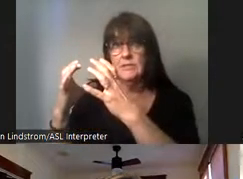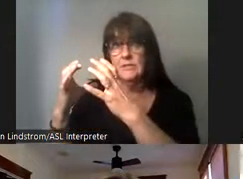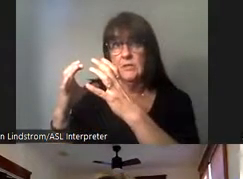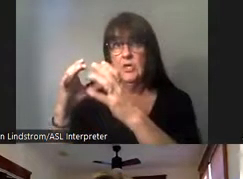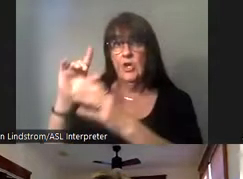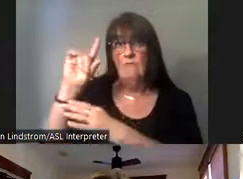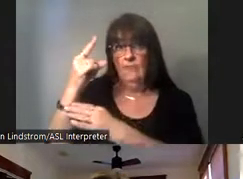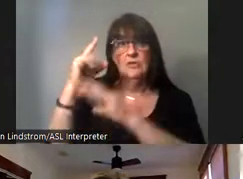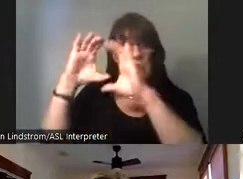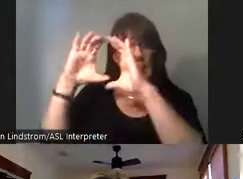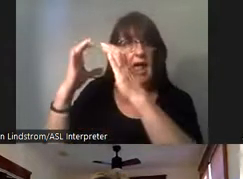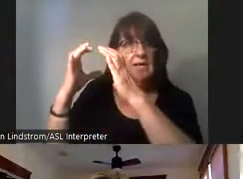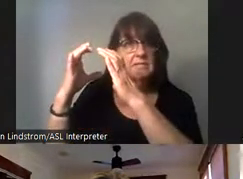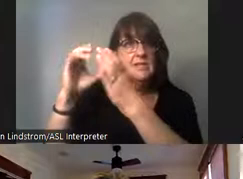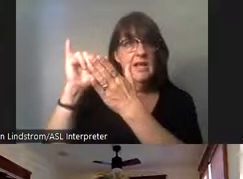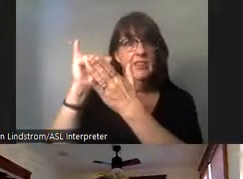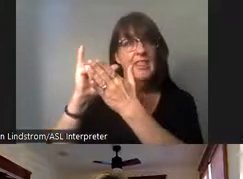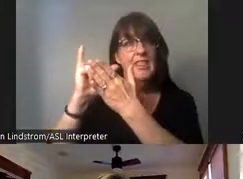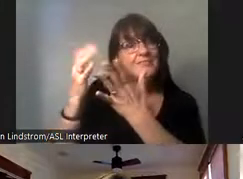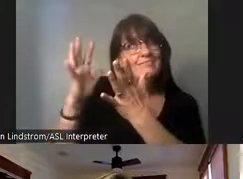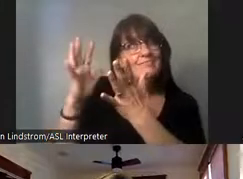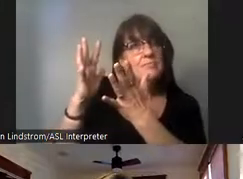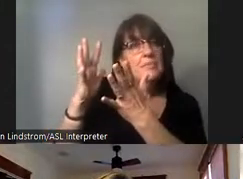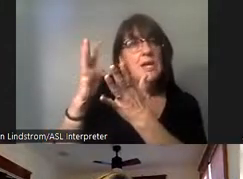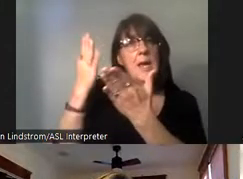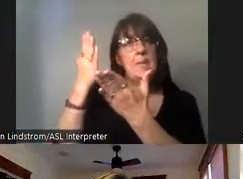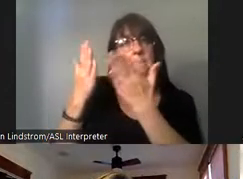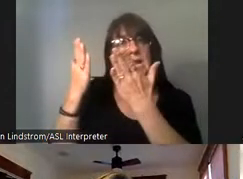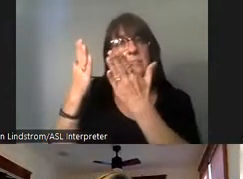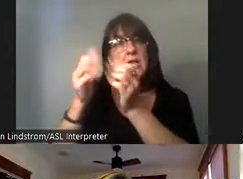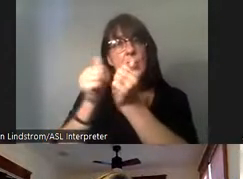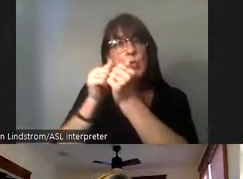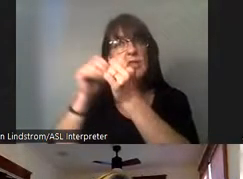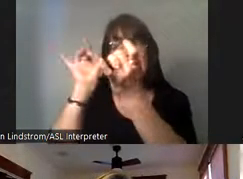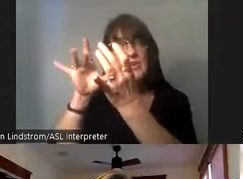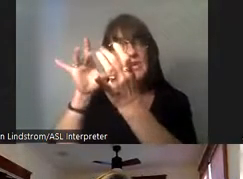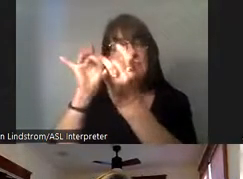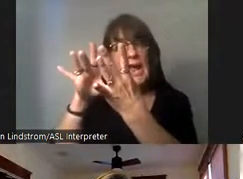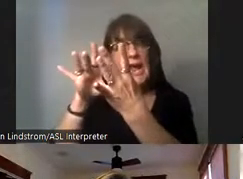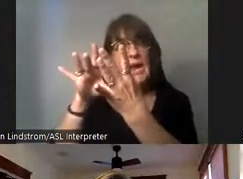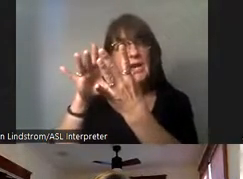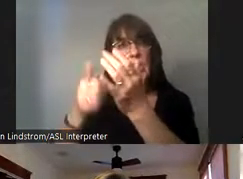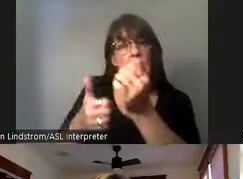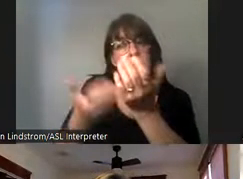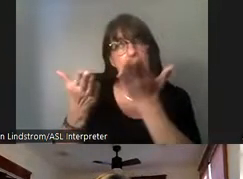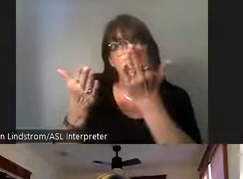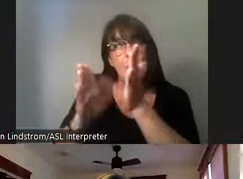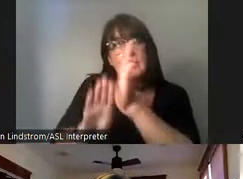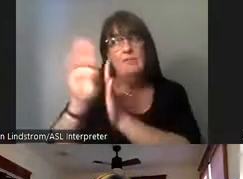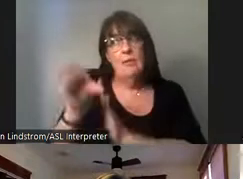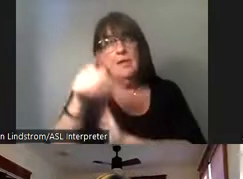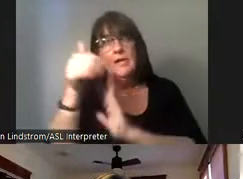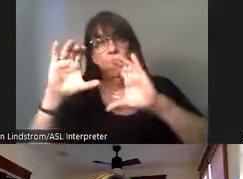that we have. That's not to say that based on feedback, based on OFPP, that we won't develop another course. Or if